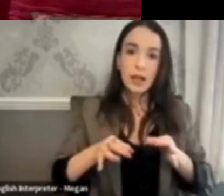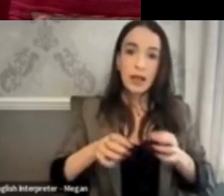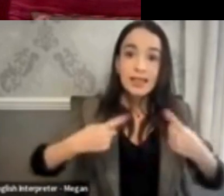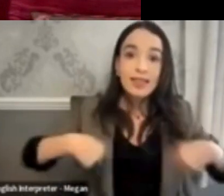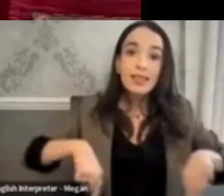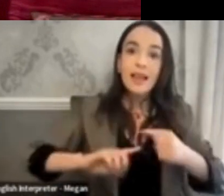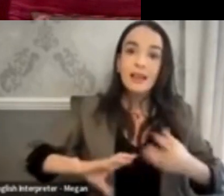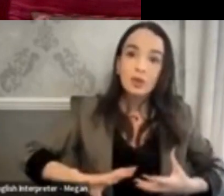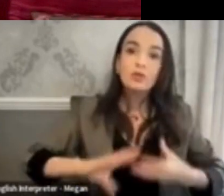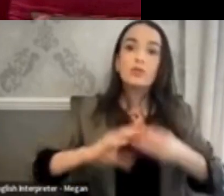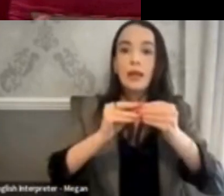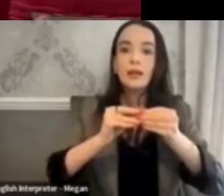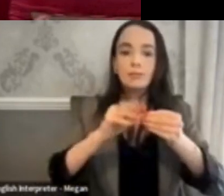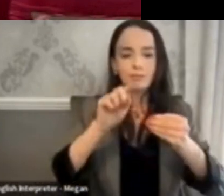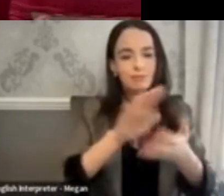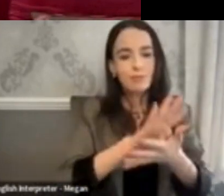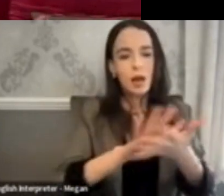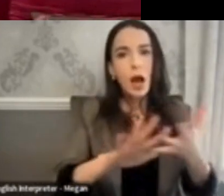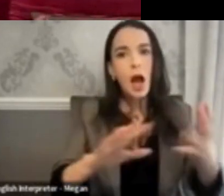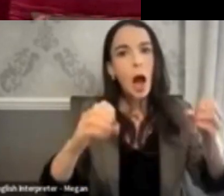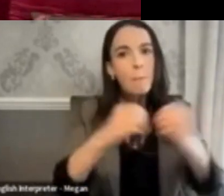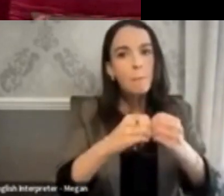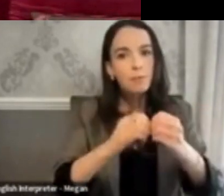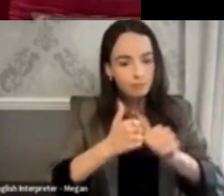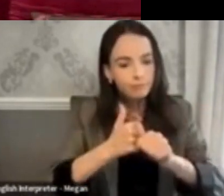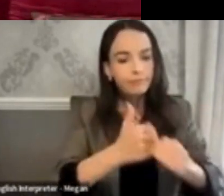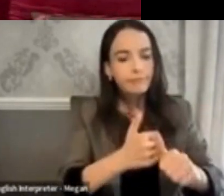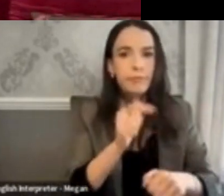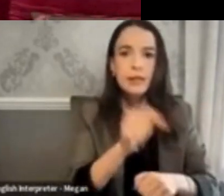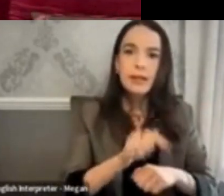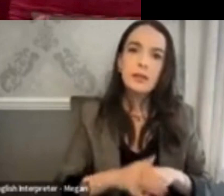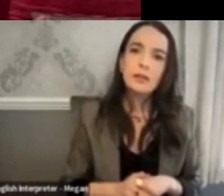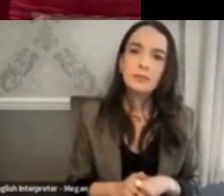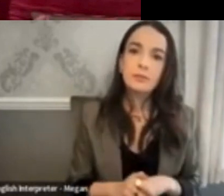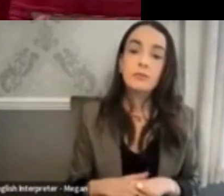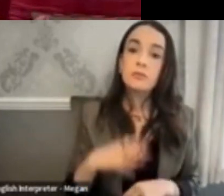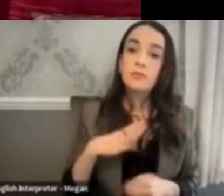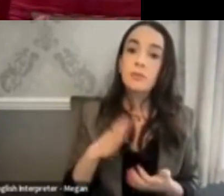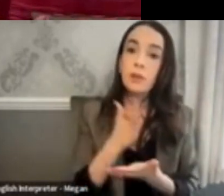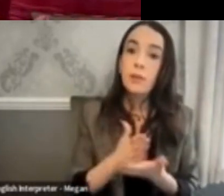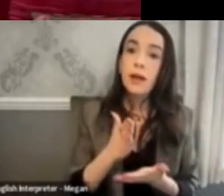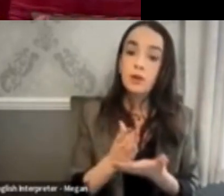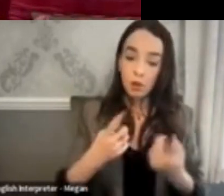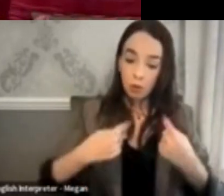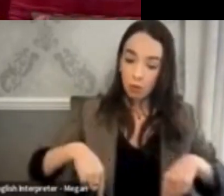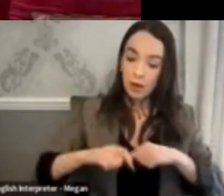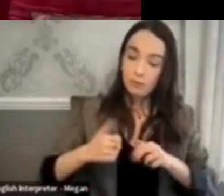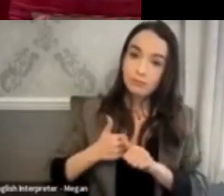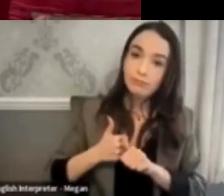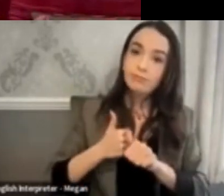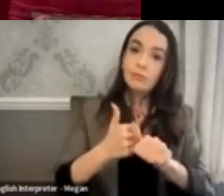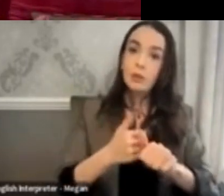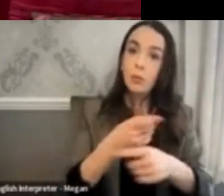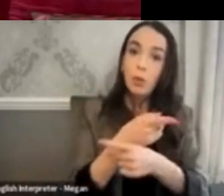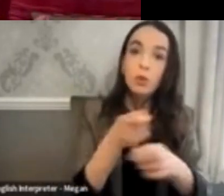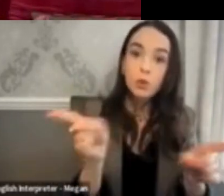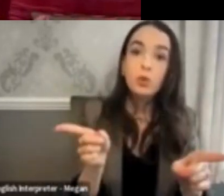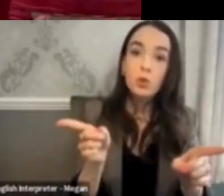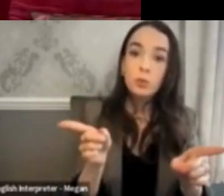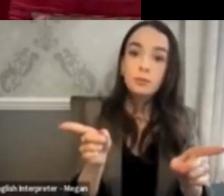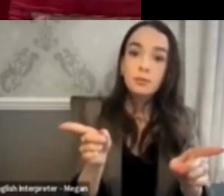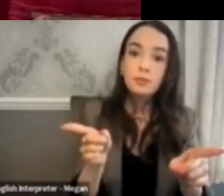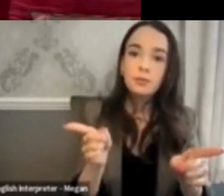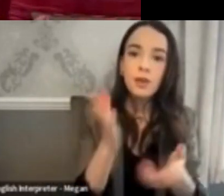important contribution to this. We want to ensure that we support you to achieve your ambitions and help you to meet the needs